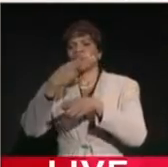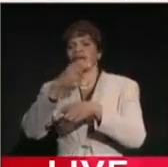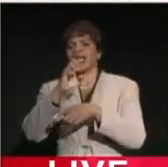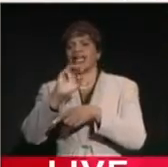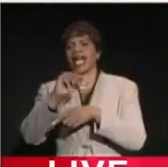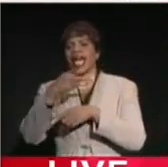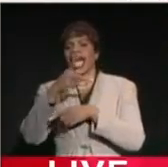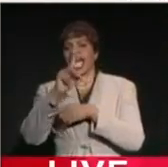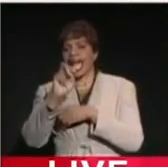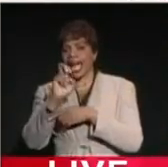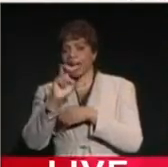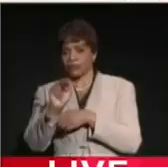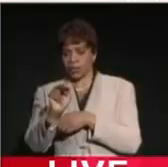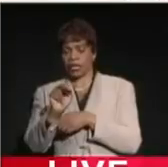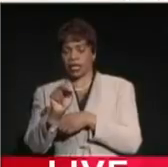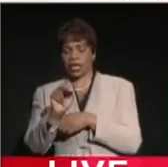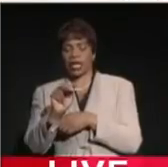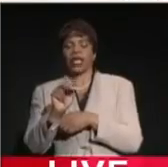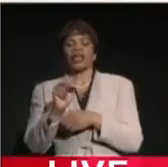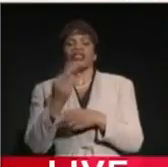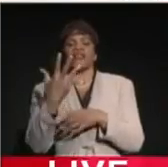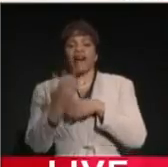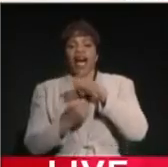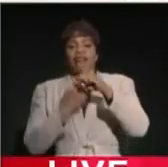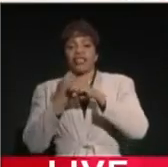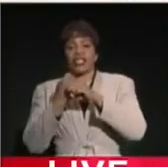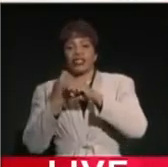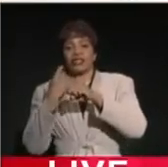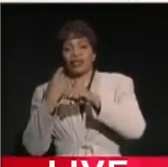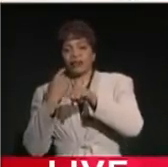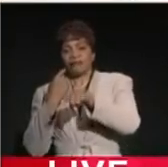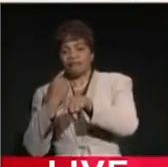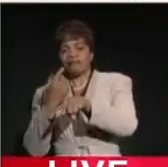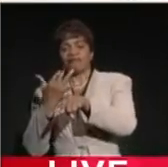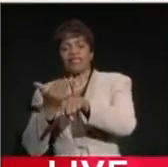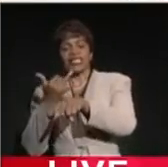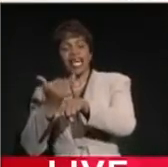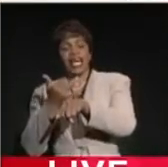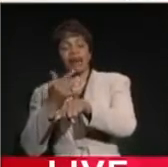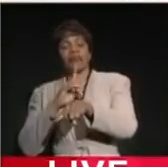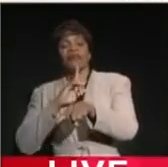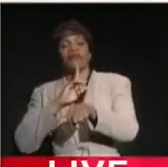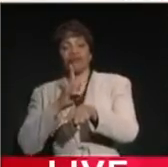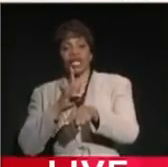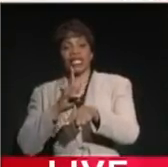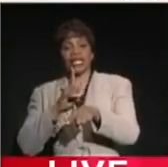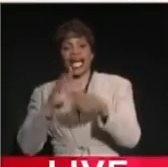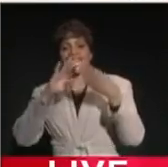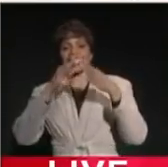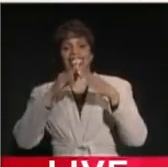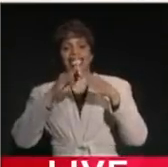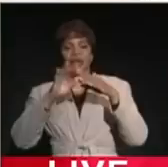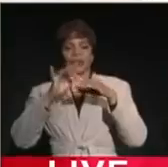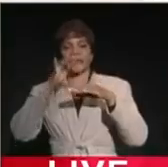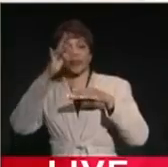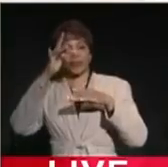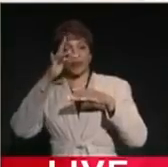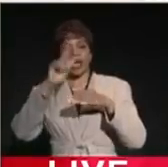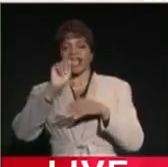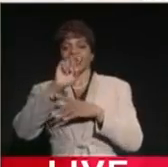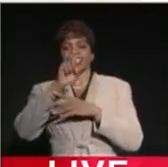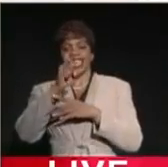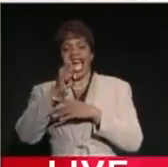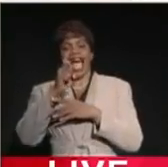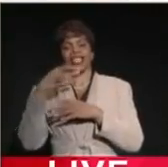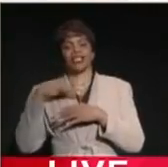mud flat a year ago or 5 years ago. Today, it's going to be the shining city on the hill because of tax credits. Without those credits, Camden